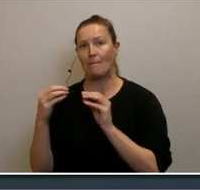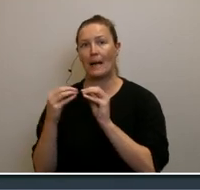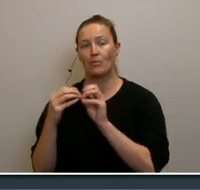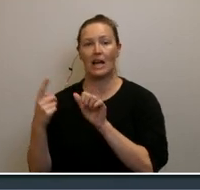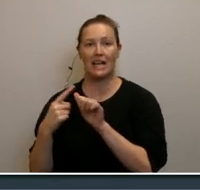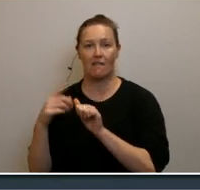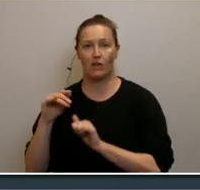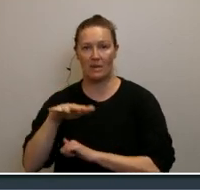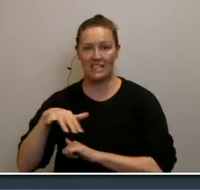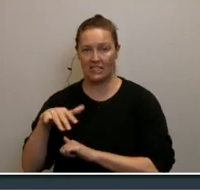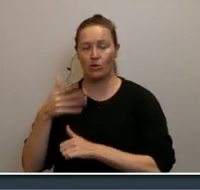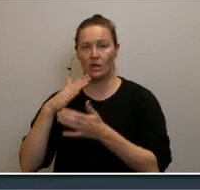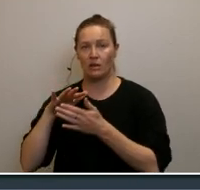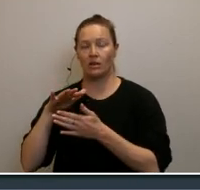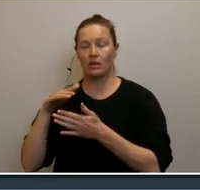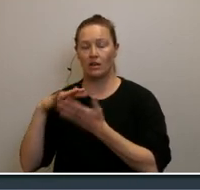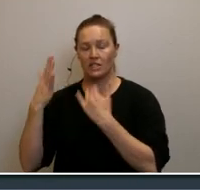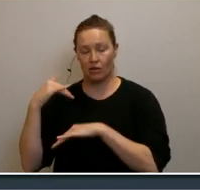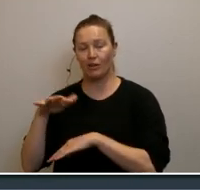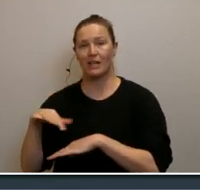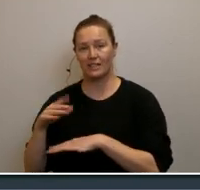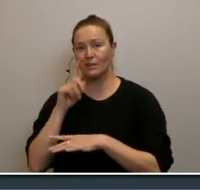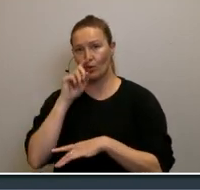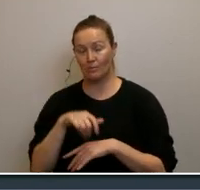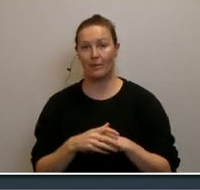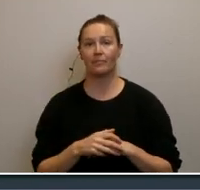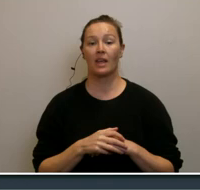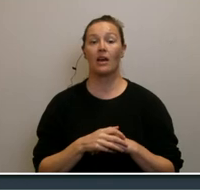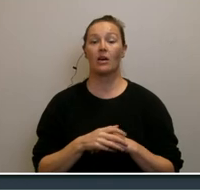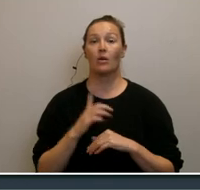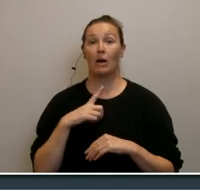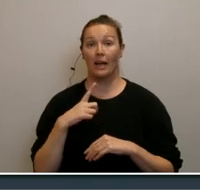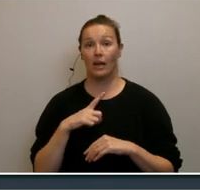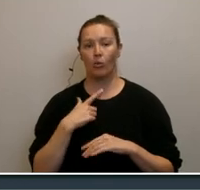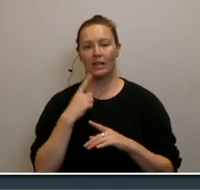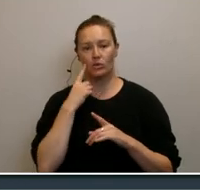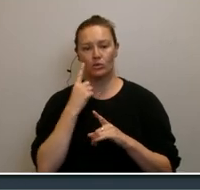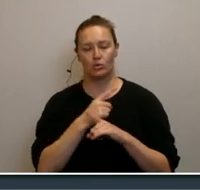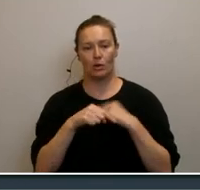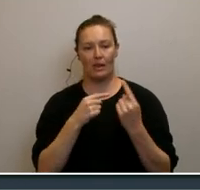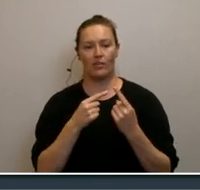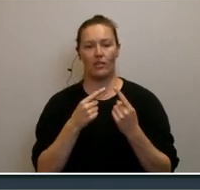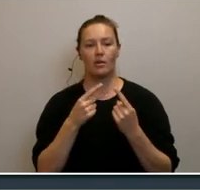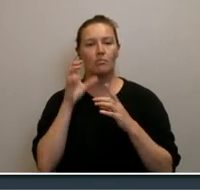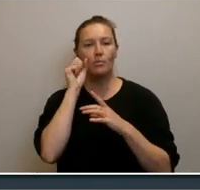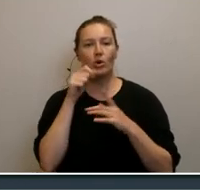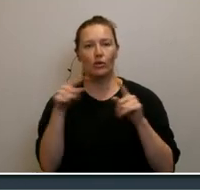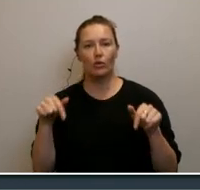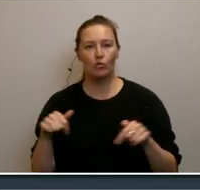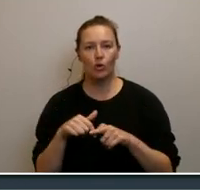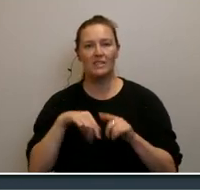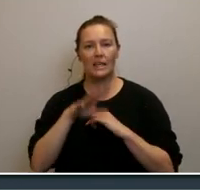Barbara Arnott from Historic Places Hawke's Bay, concerning the future of the memorial rooms in Memorial Square